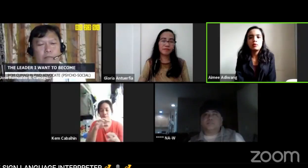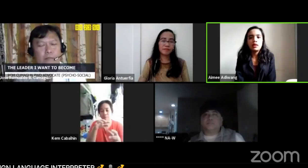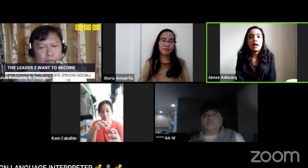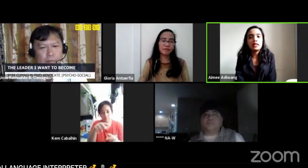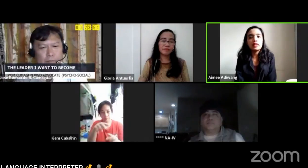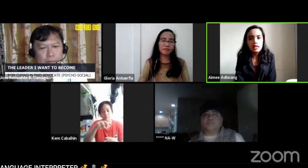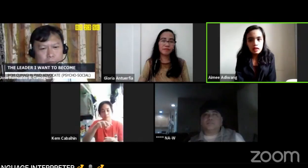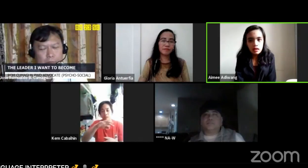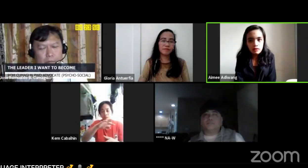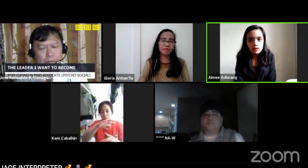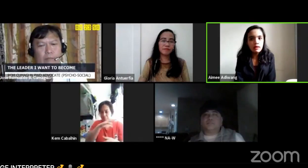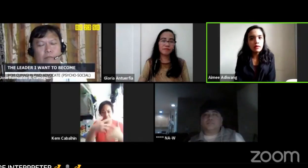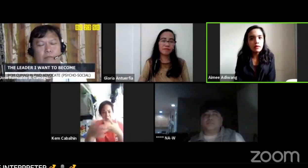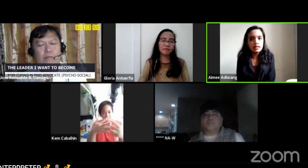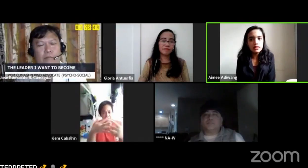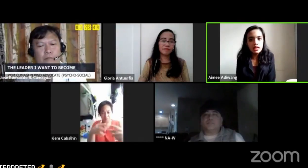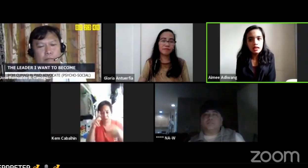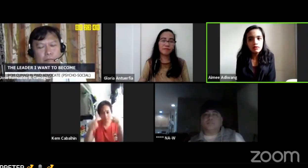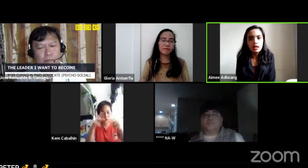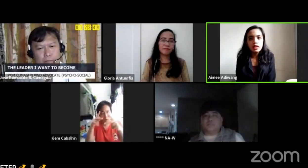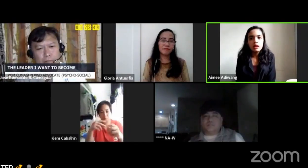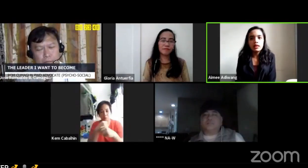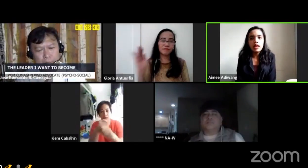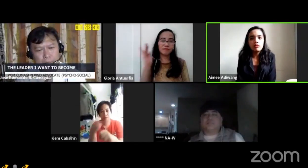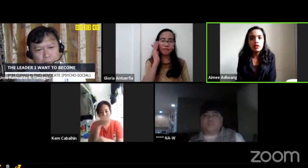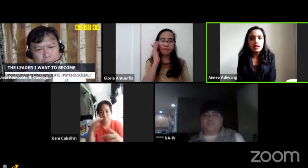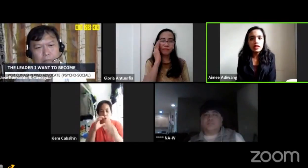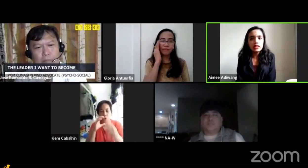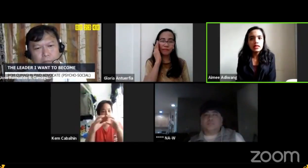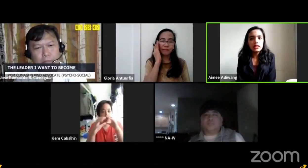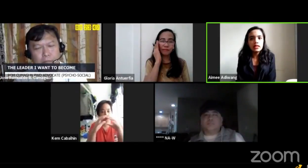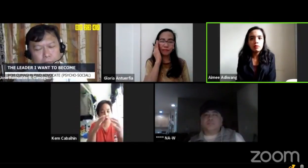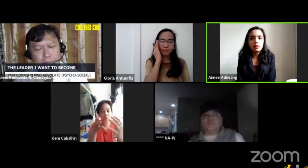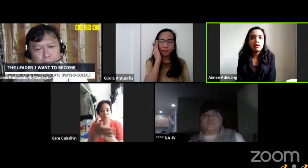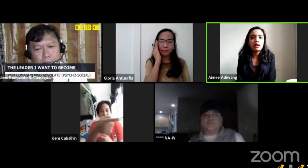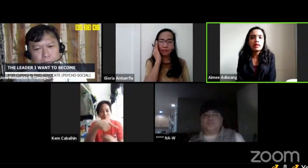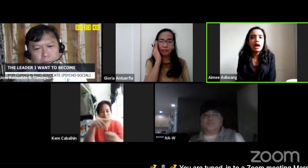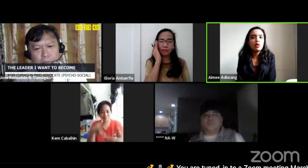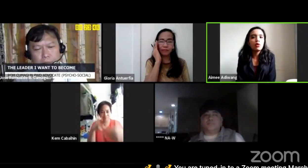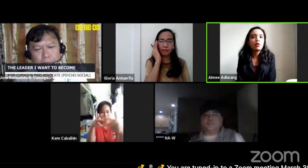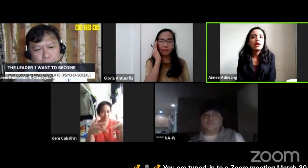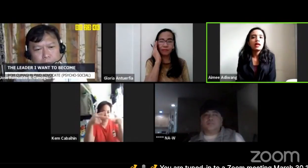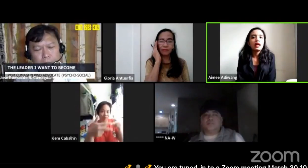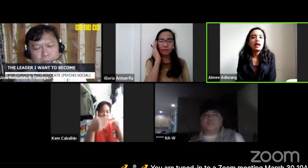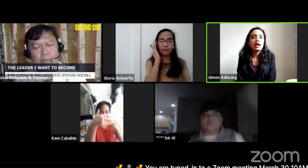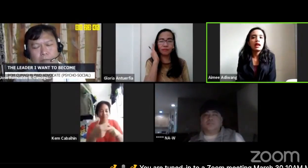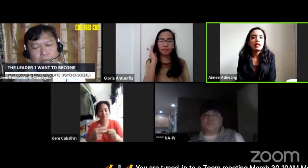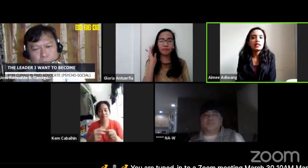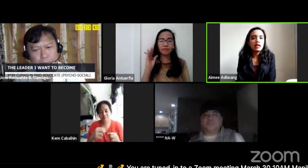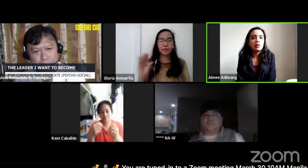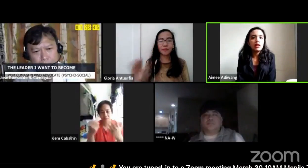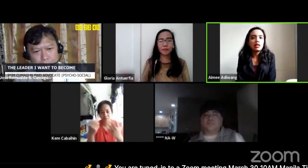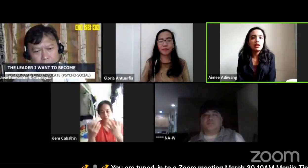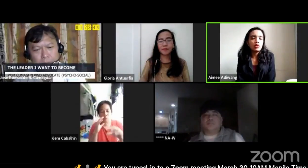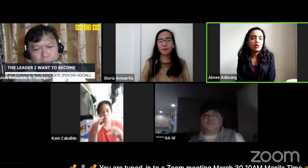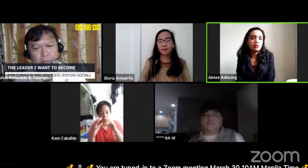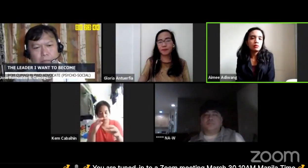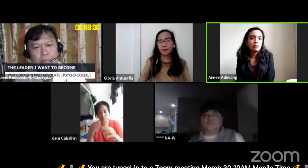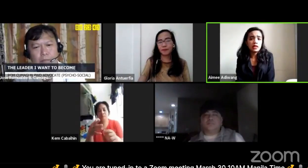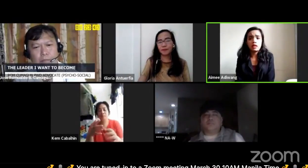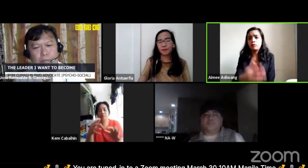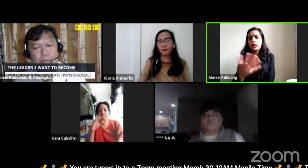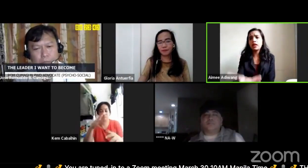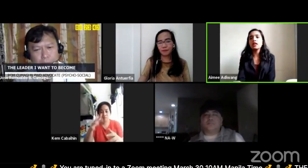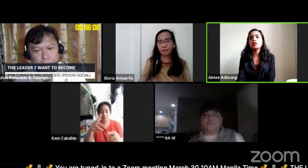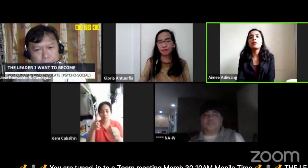still need to be positive, stay positive, whatever it is na sinasabi ng mga tao, still we continue